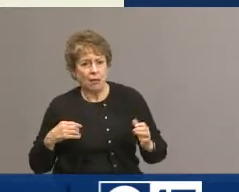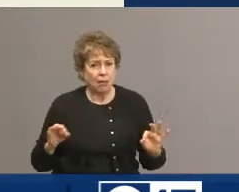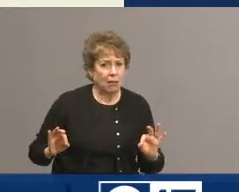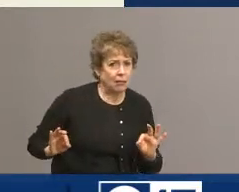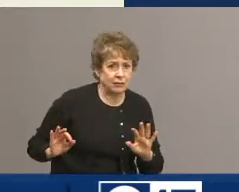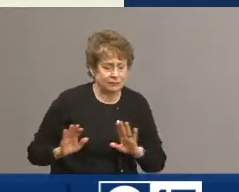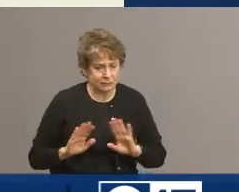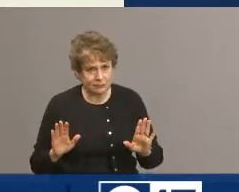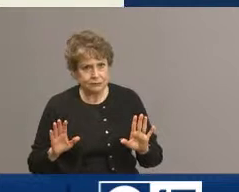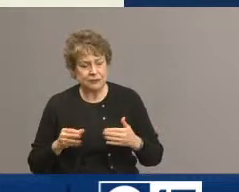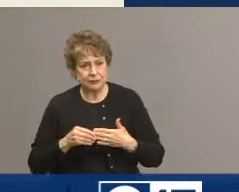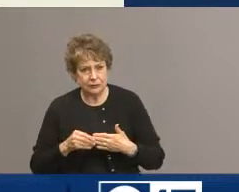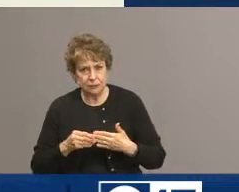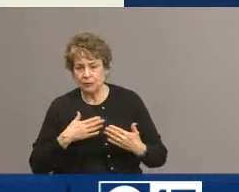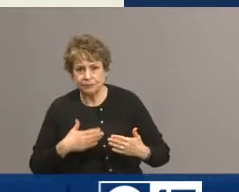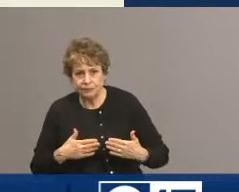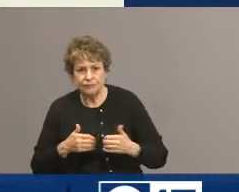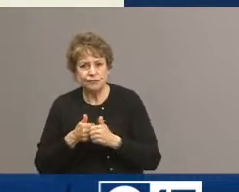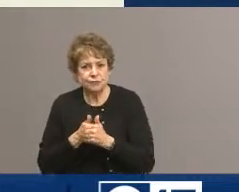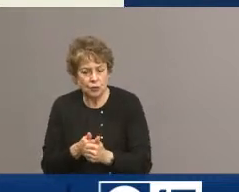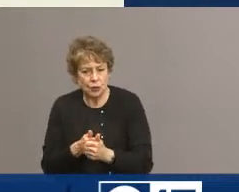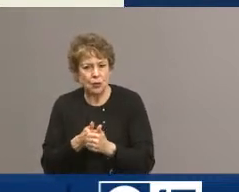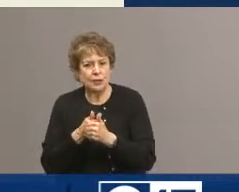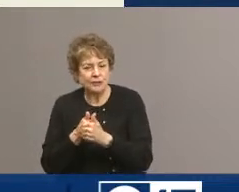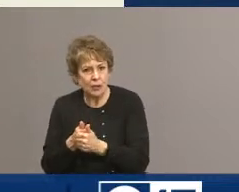I'm confident we'll solve the ones in front of us today.